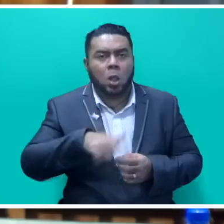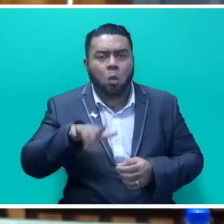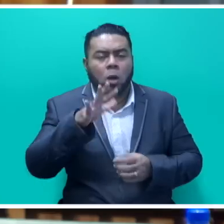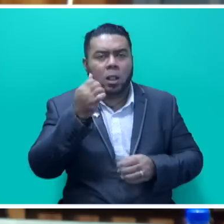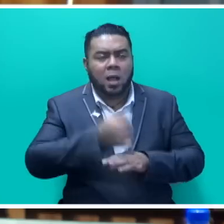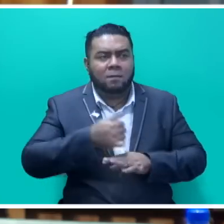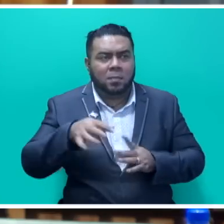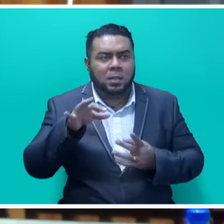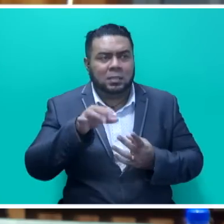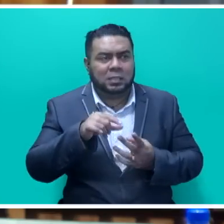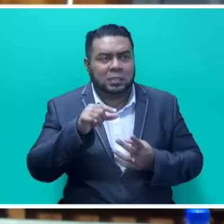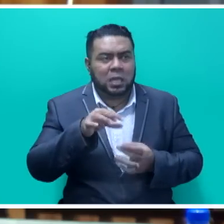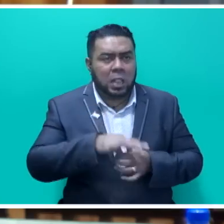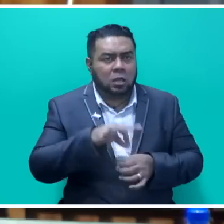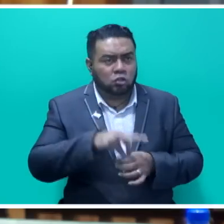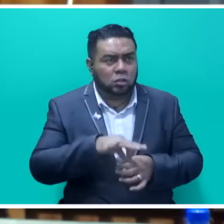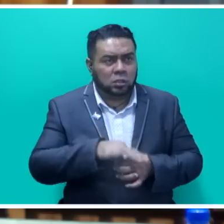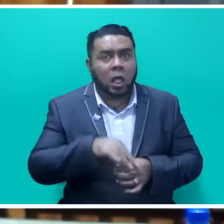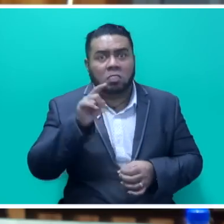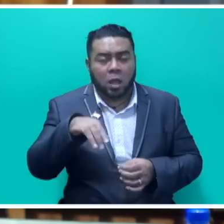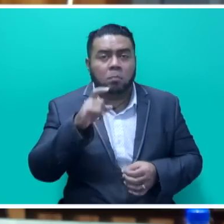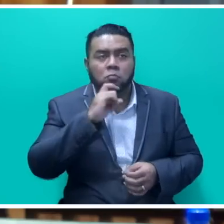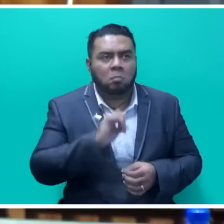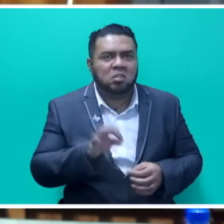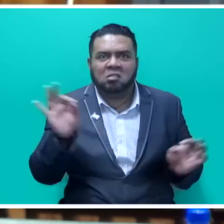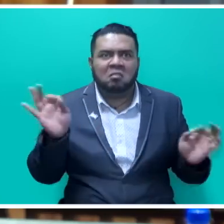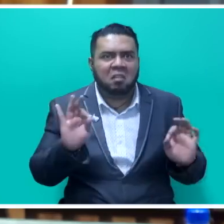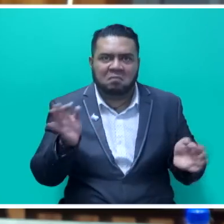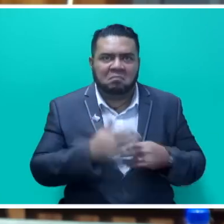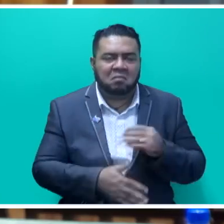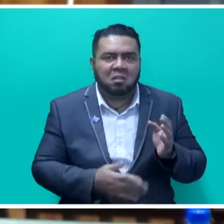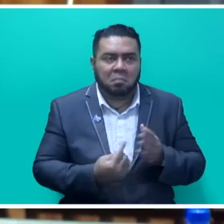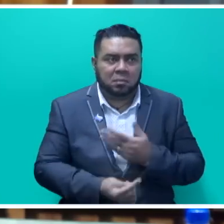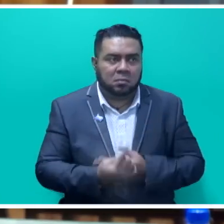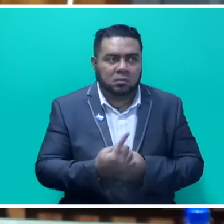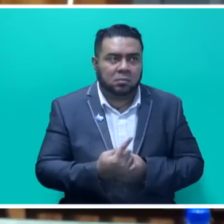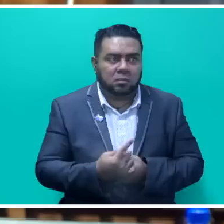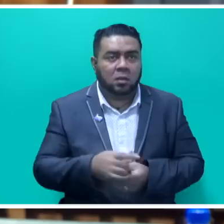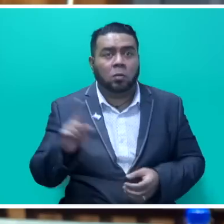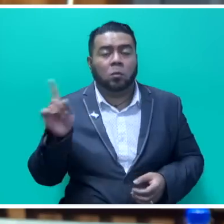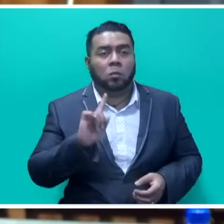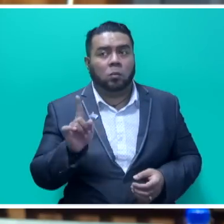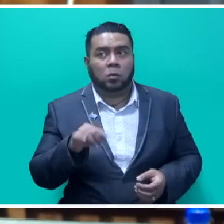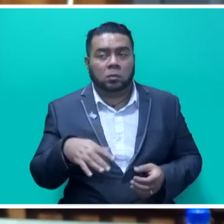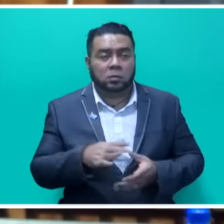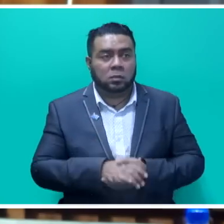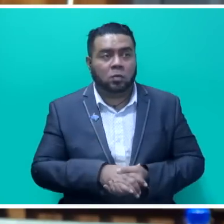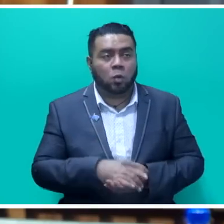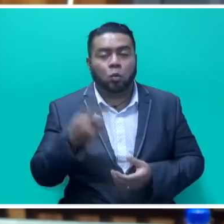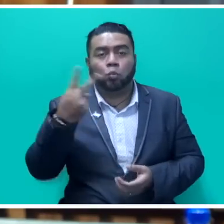elections. That promise never materialized. What emerged was the